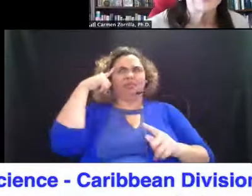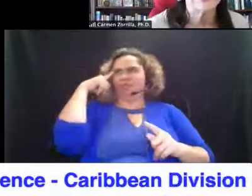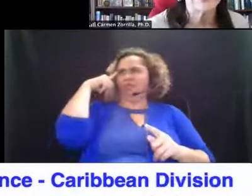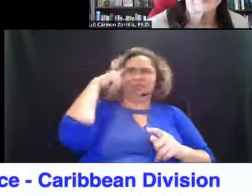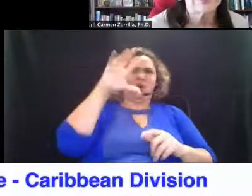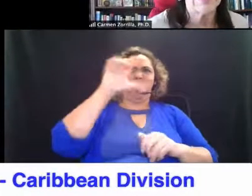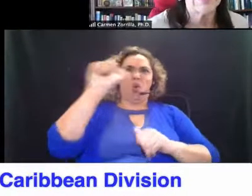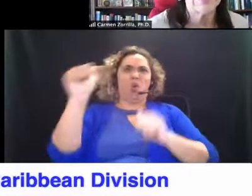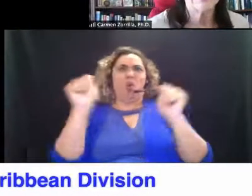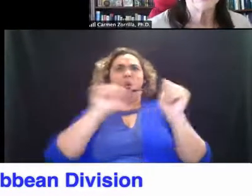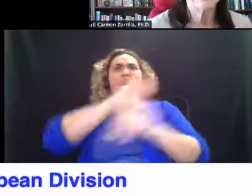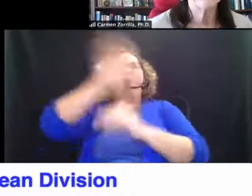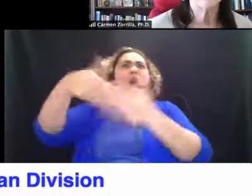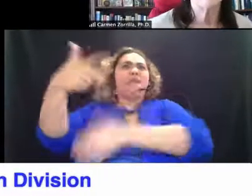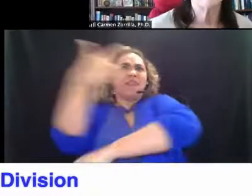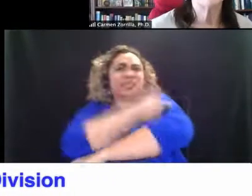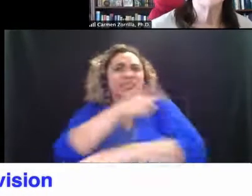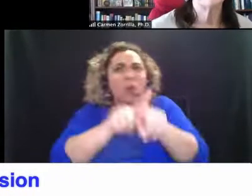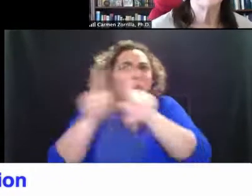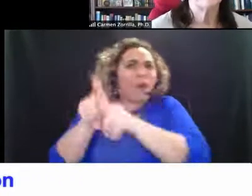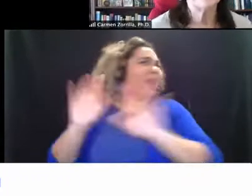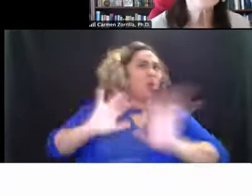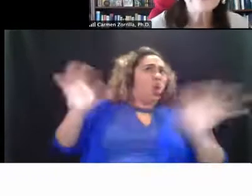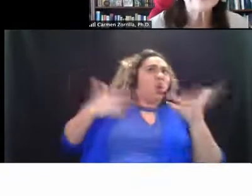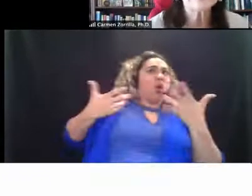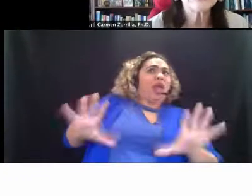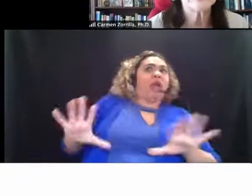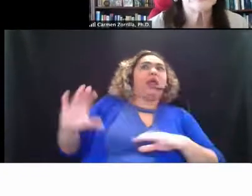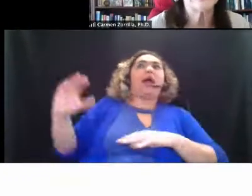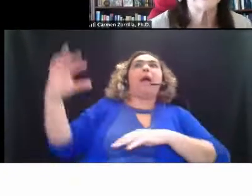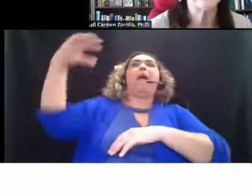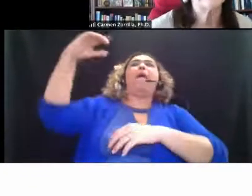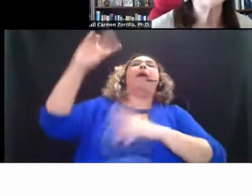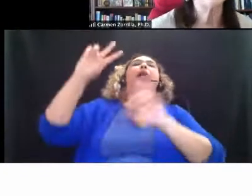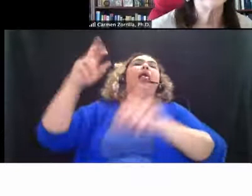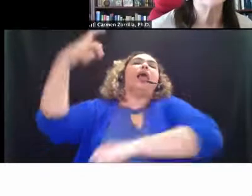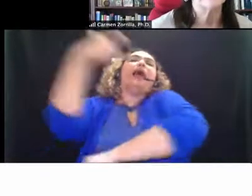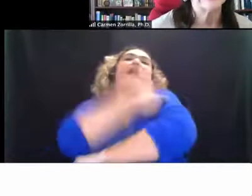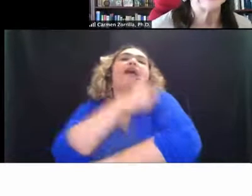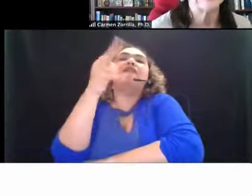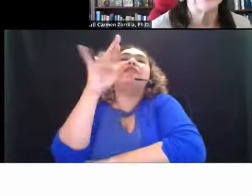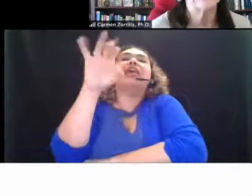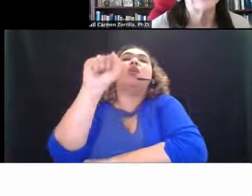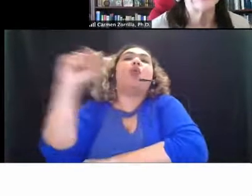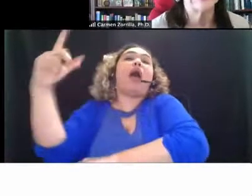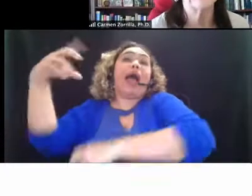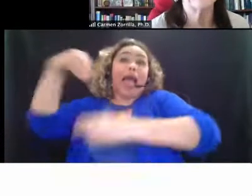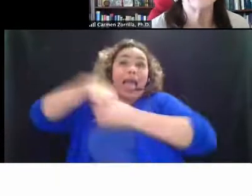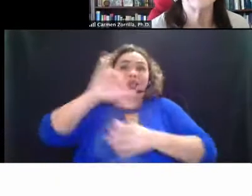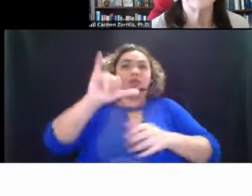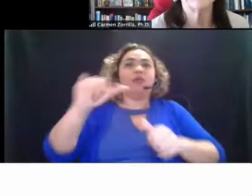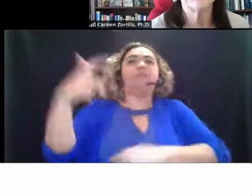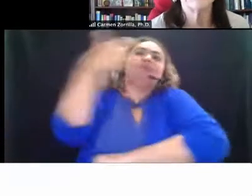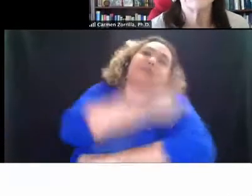are the same. So that's my concern with the live vector vaccines right now.